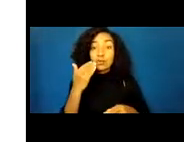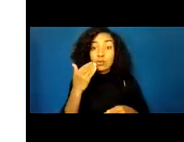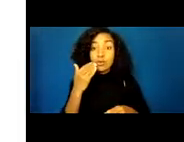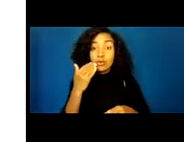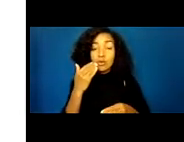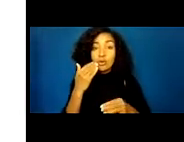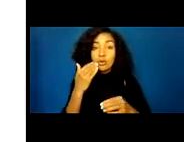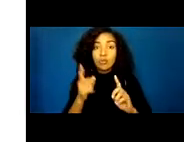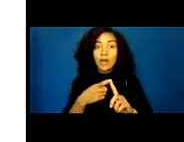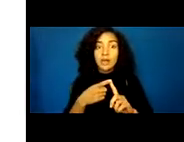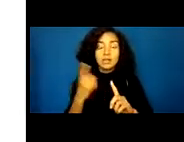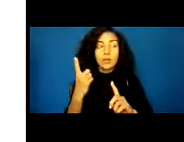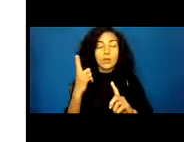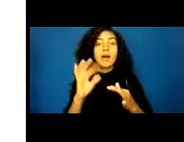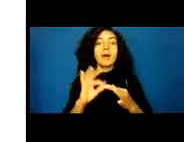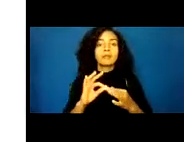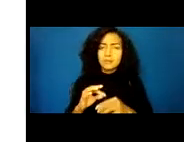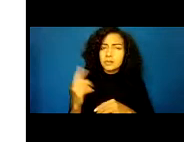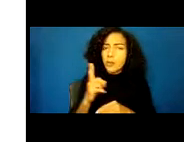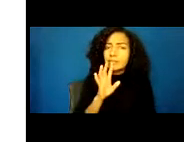yesterday. person. Go ahead.